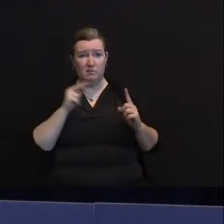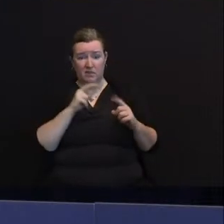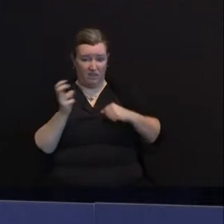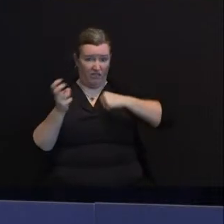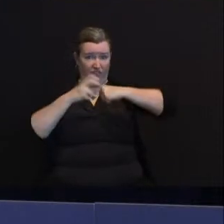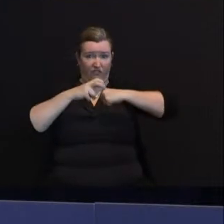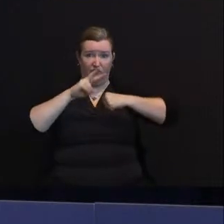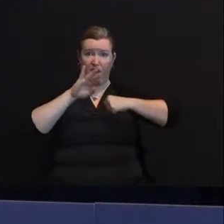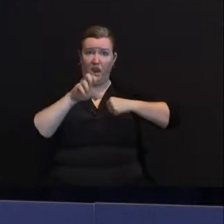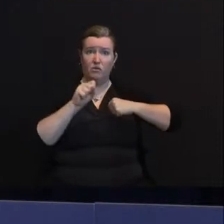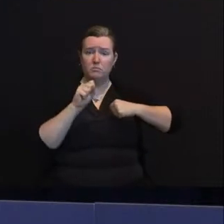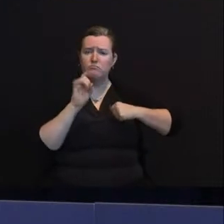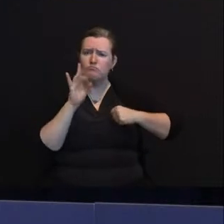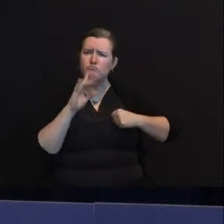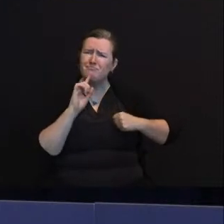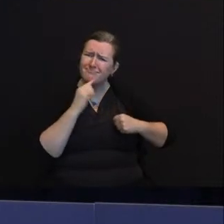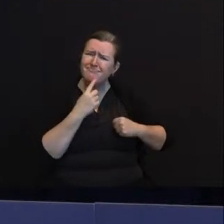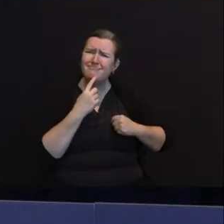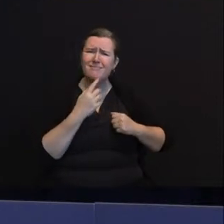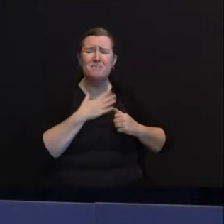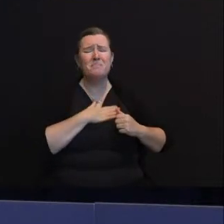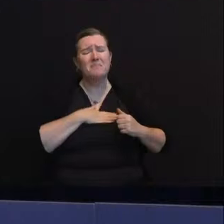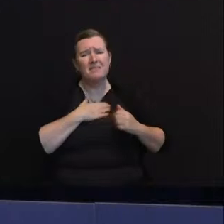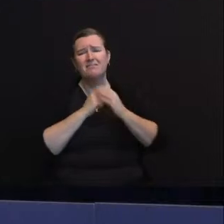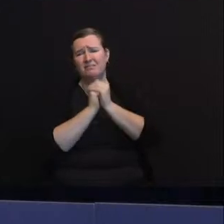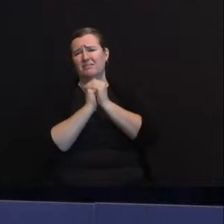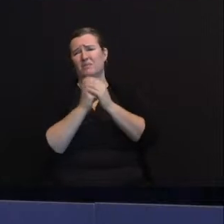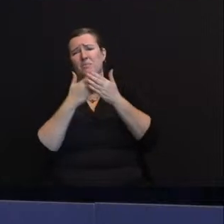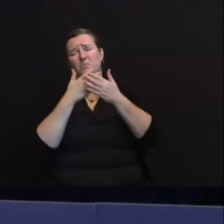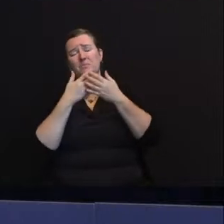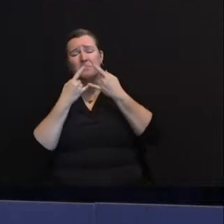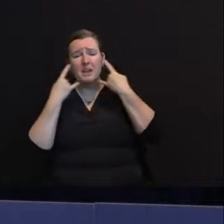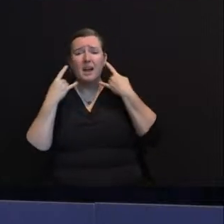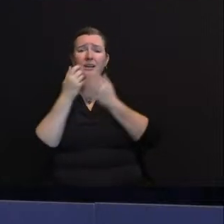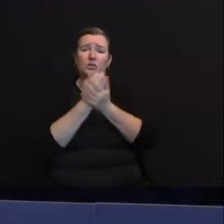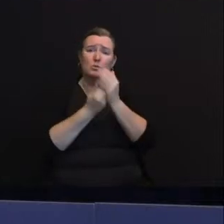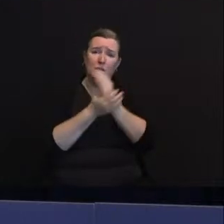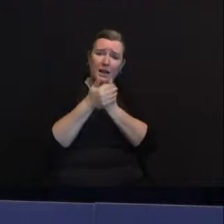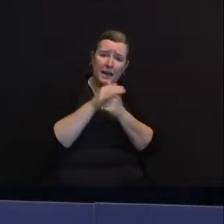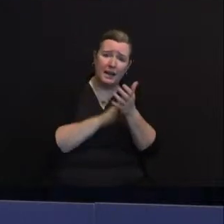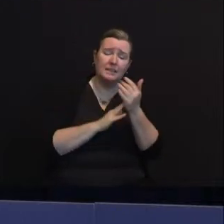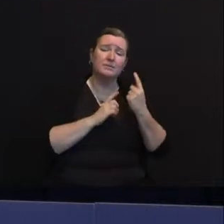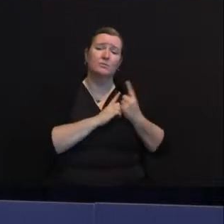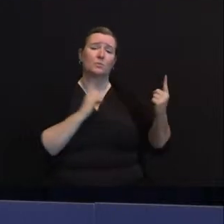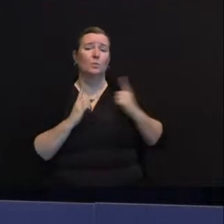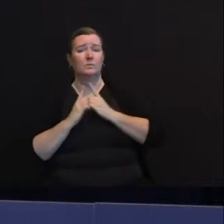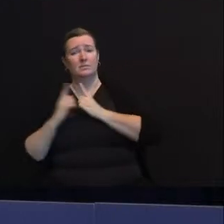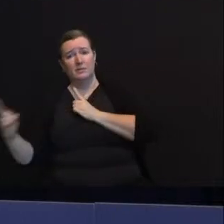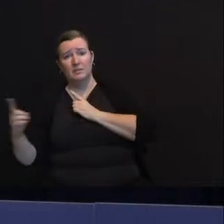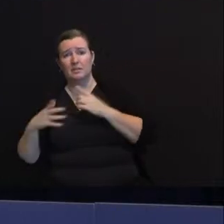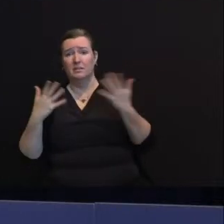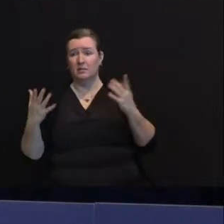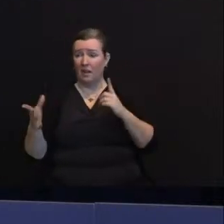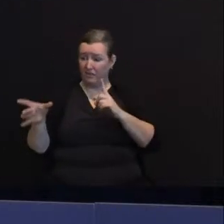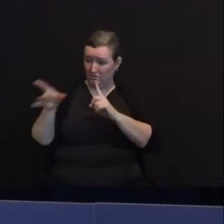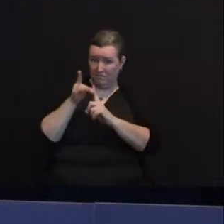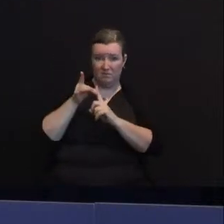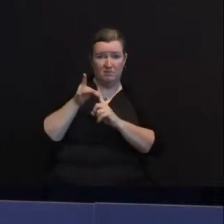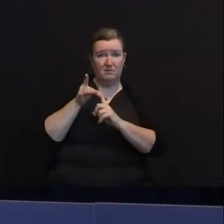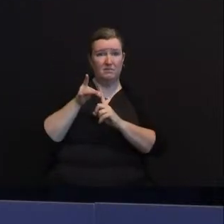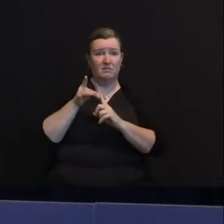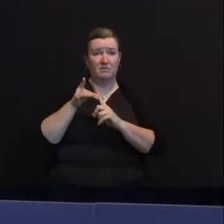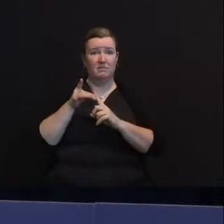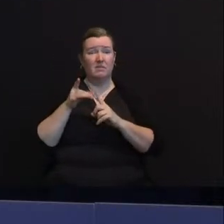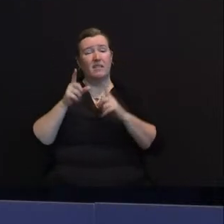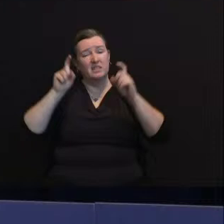up, social distance, wash your hands frequently. If you've been exposed, get tested. And if you don't feel